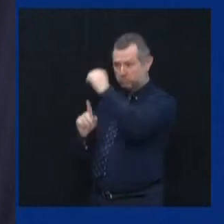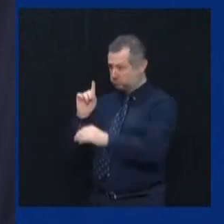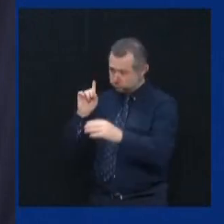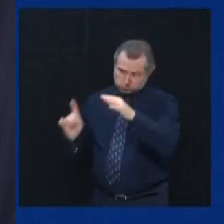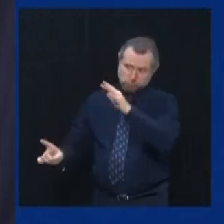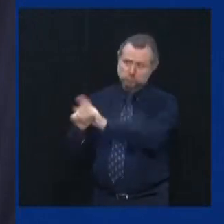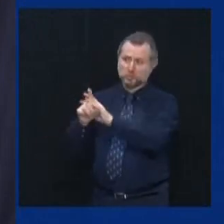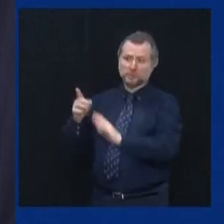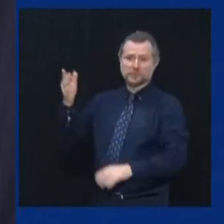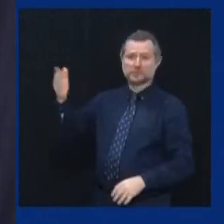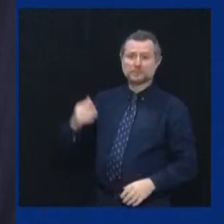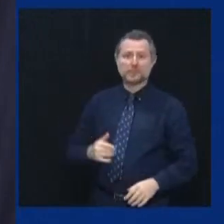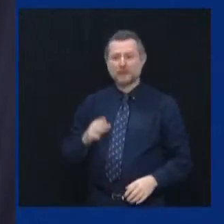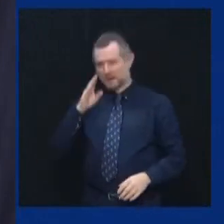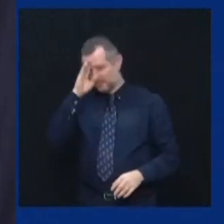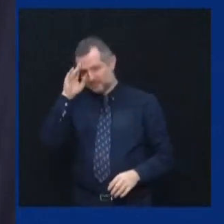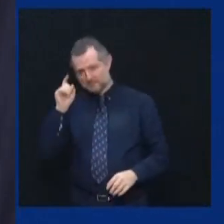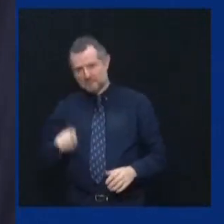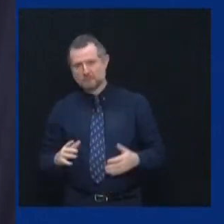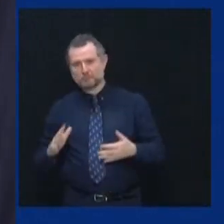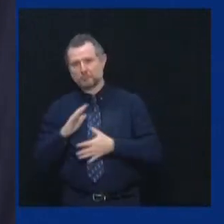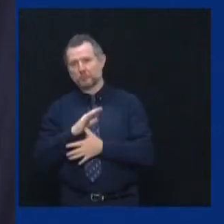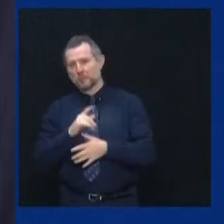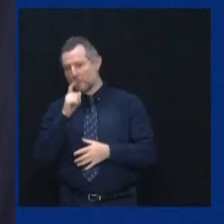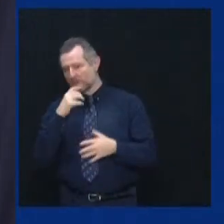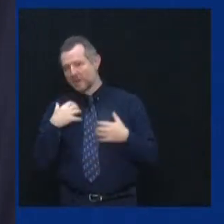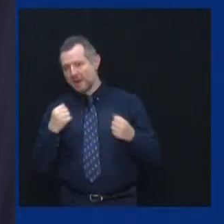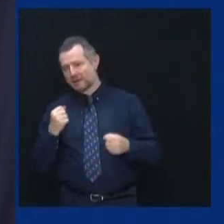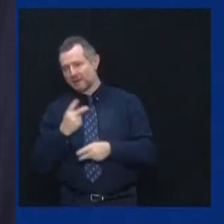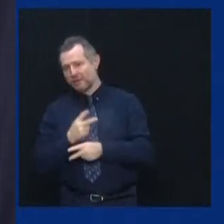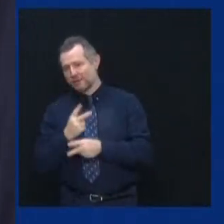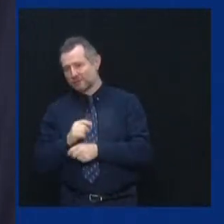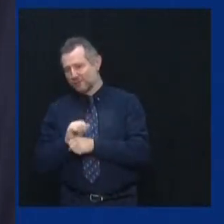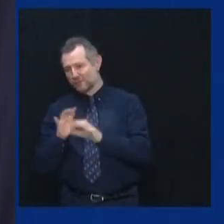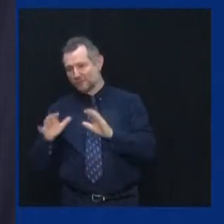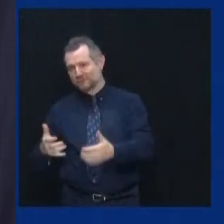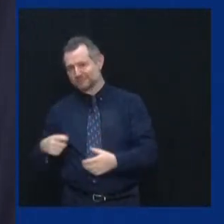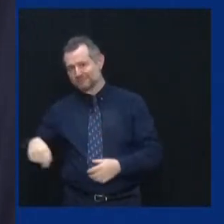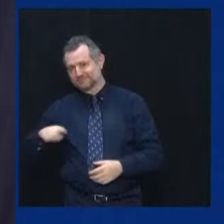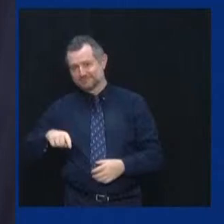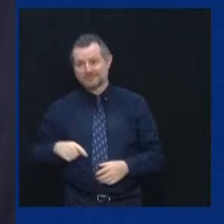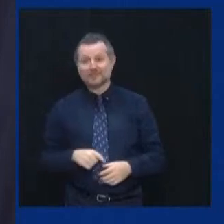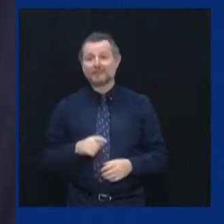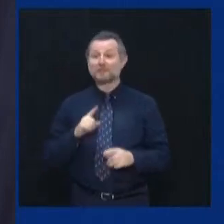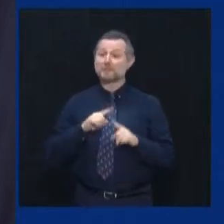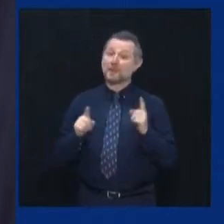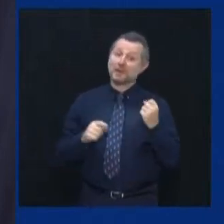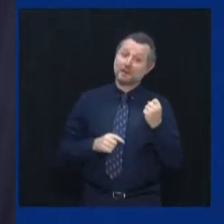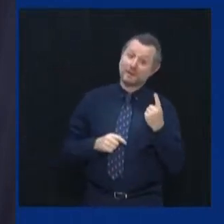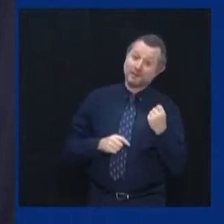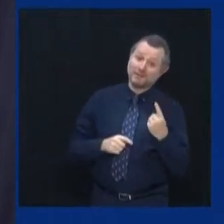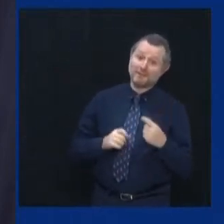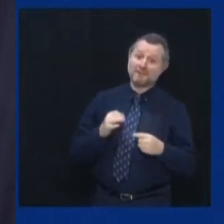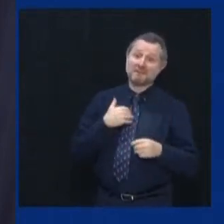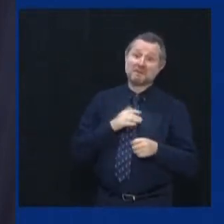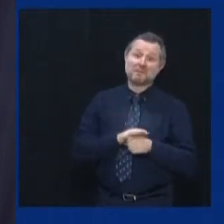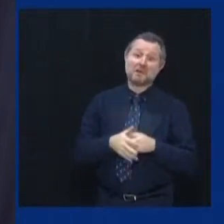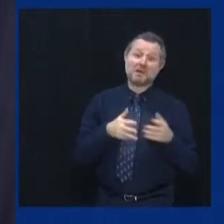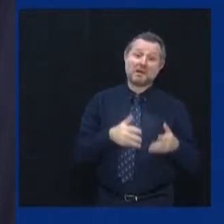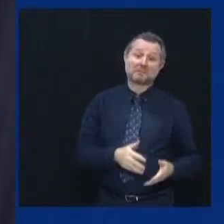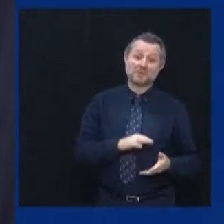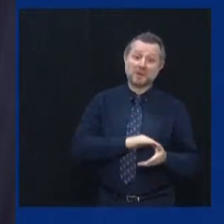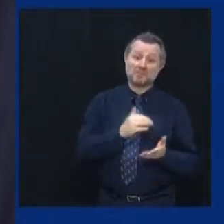still have to prioritize the healthcare workers, and they have a long way to go. But if they have extra capacity and they can